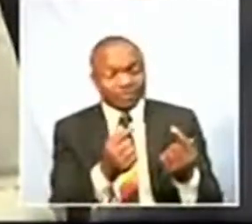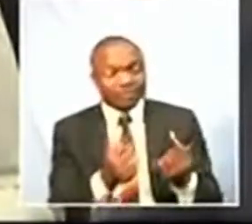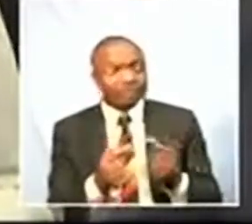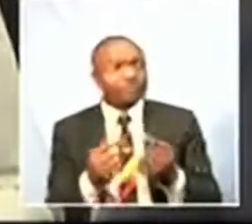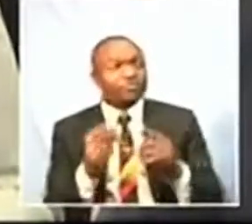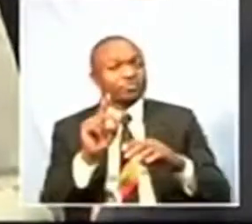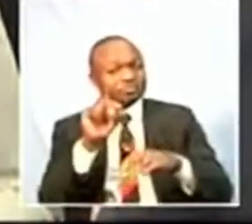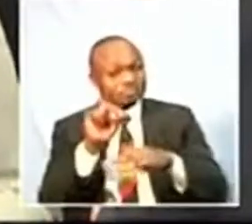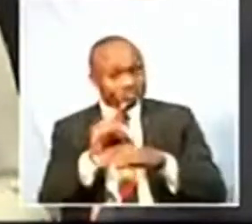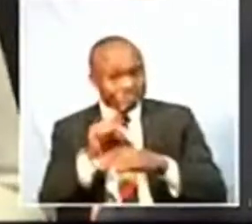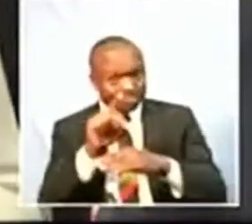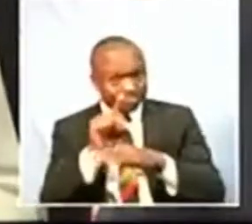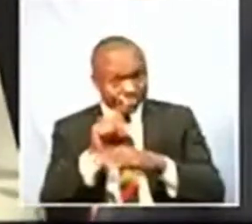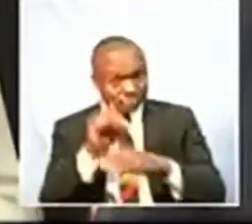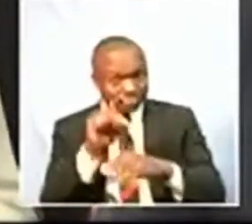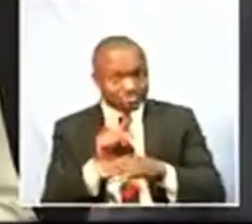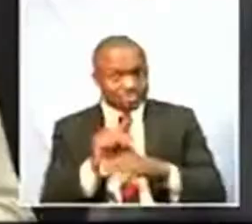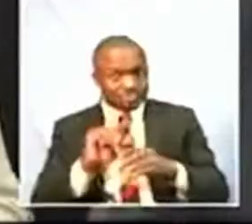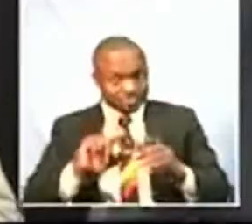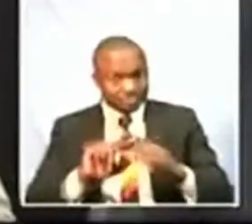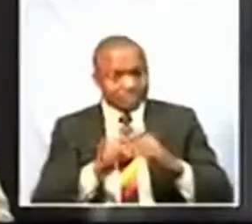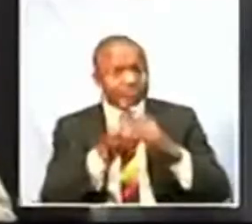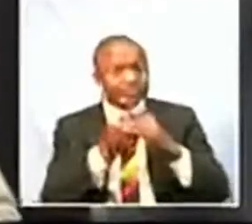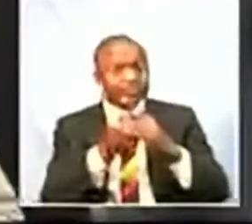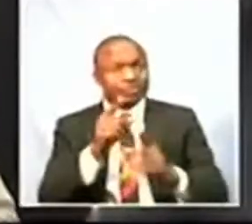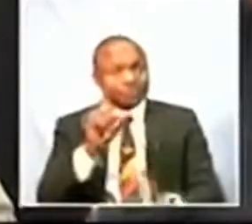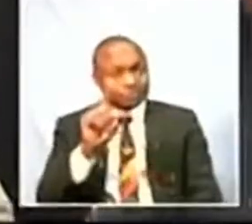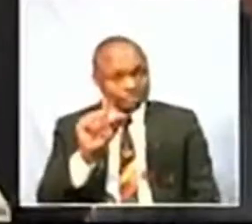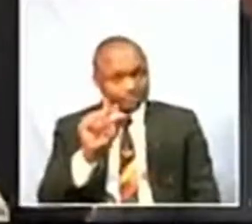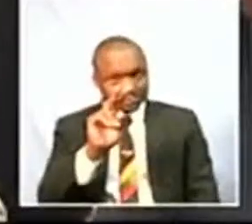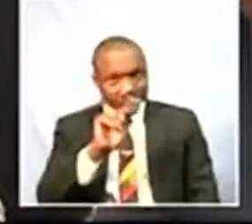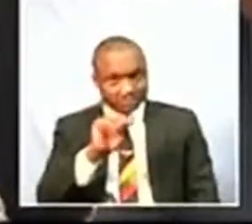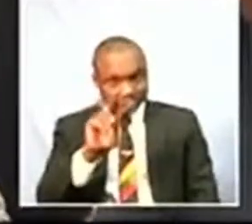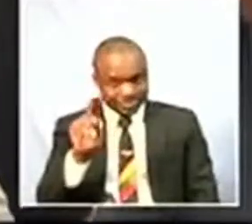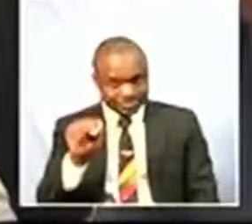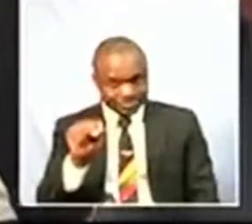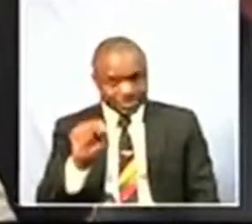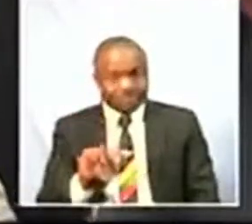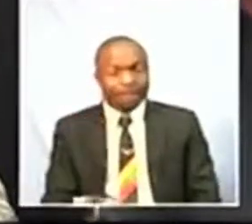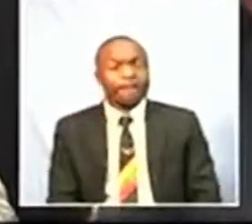projects that were embarked on in 2022,